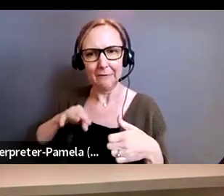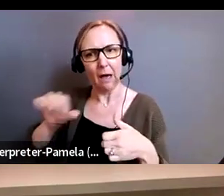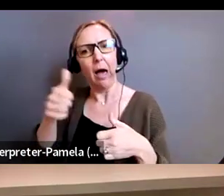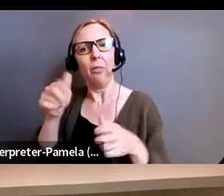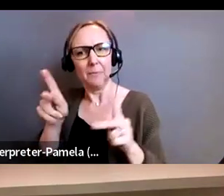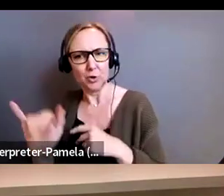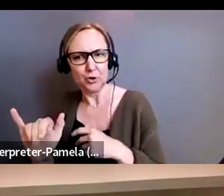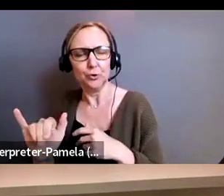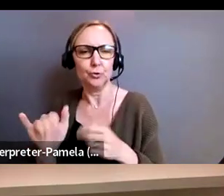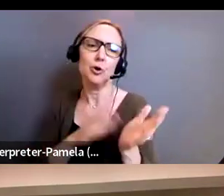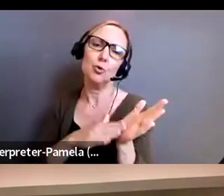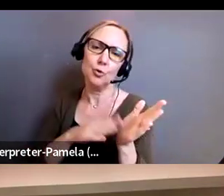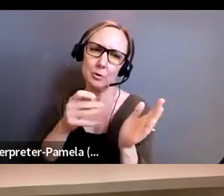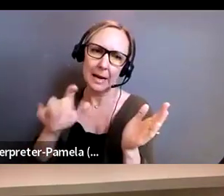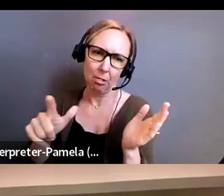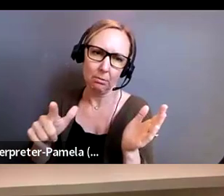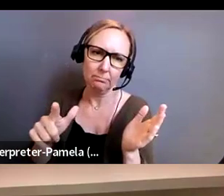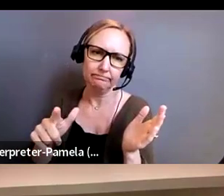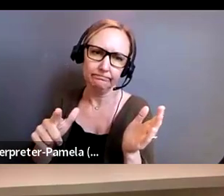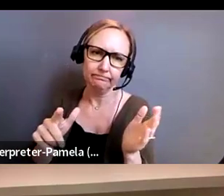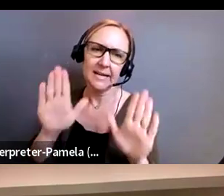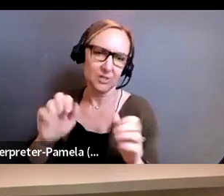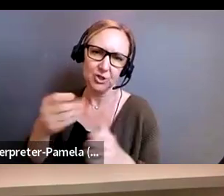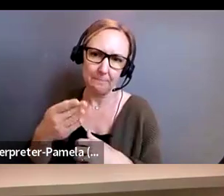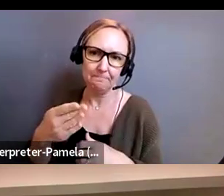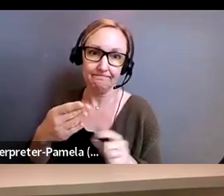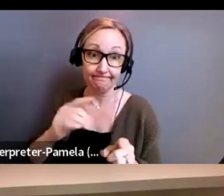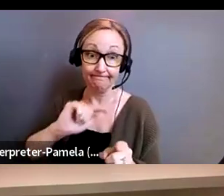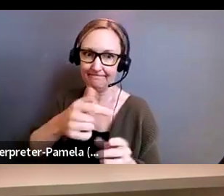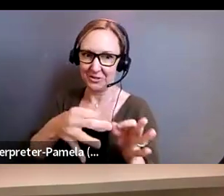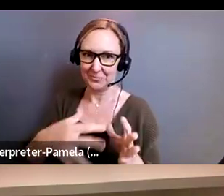So kudos to you, Michael. Fantastic job.